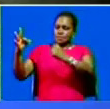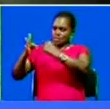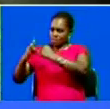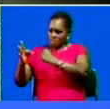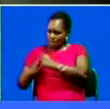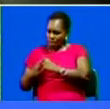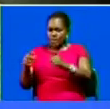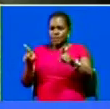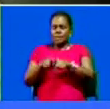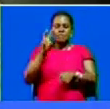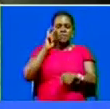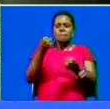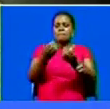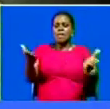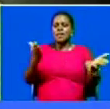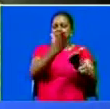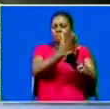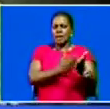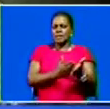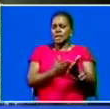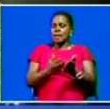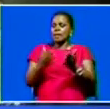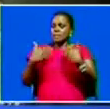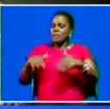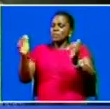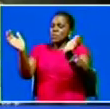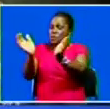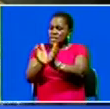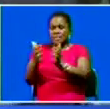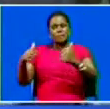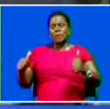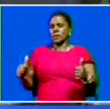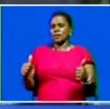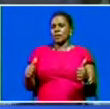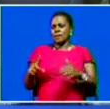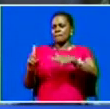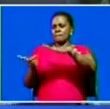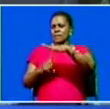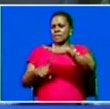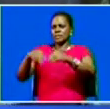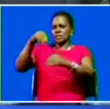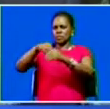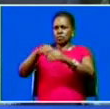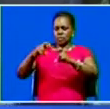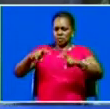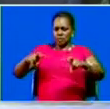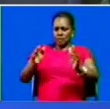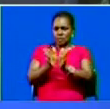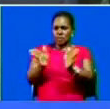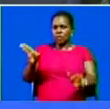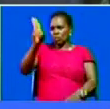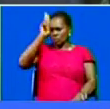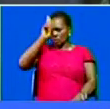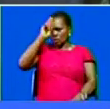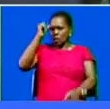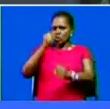na tumeziona sehemu nyingi na hatujaona wahusika wakiwekwa ndani. The Ministry of Interior and the Inspector General of Police